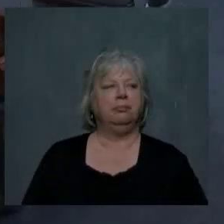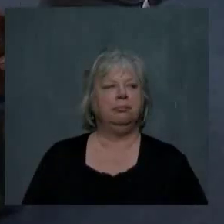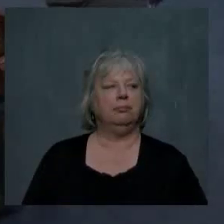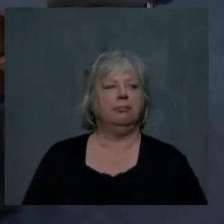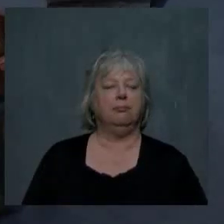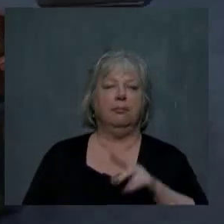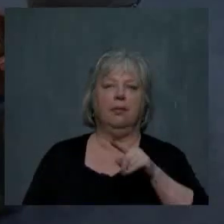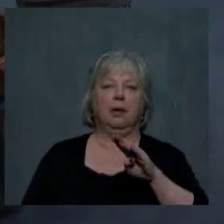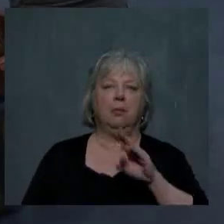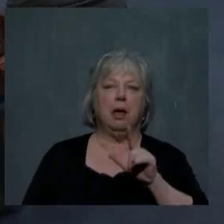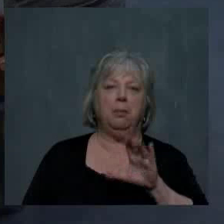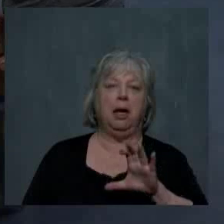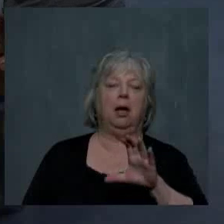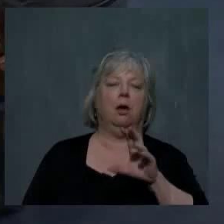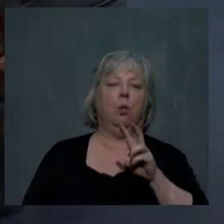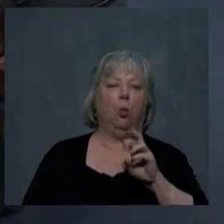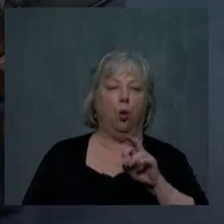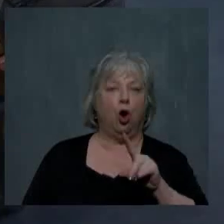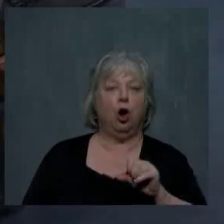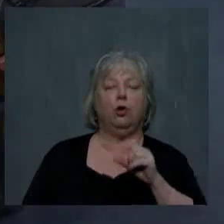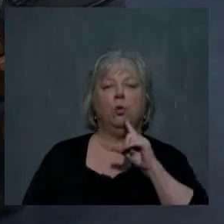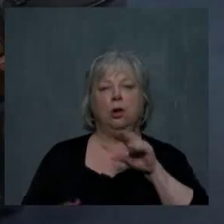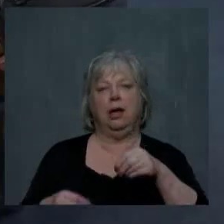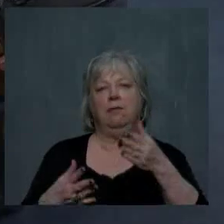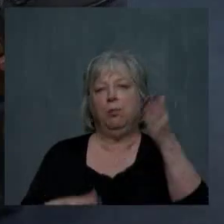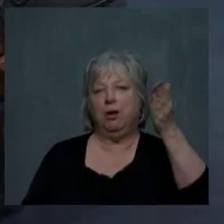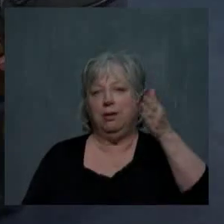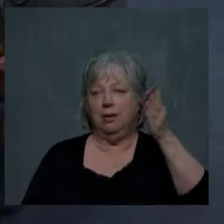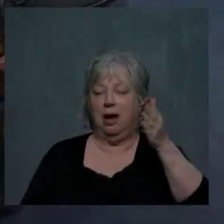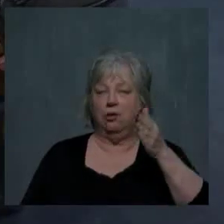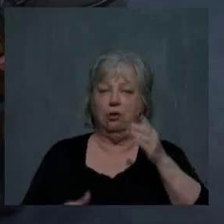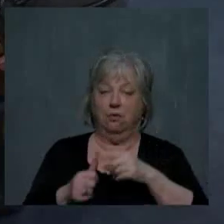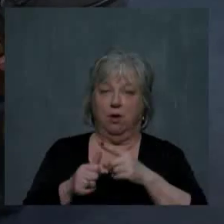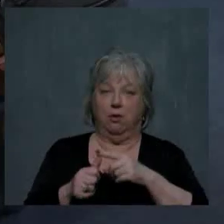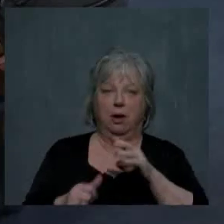Public Works is going to give the presentation on that. Mr. Hood.